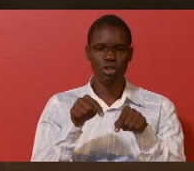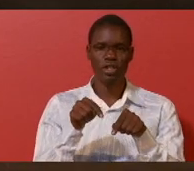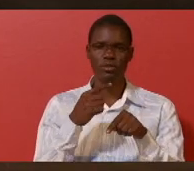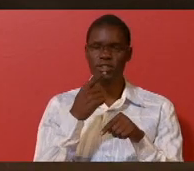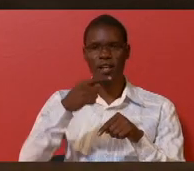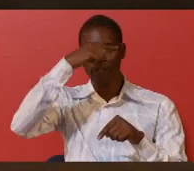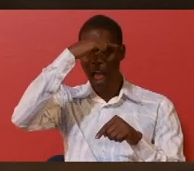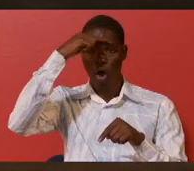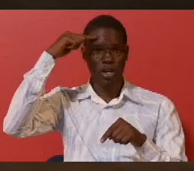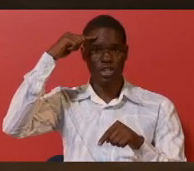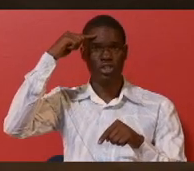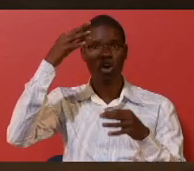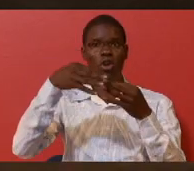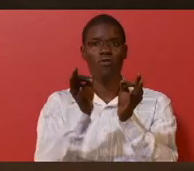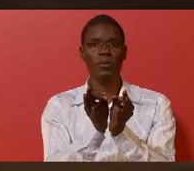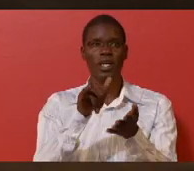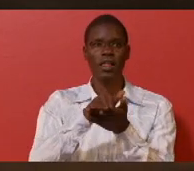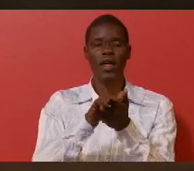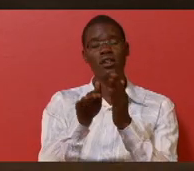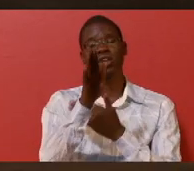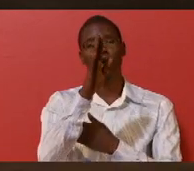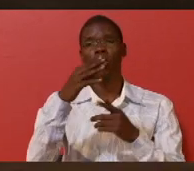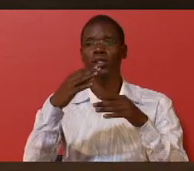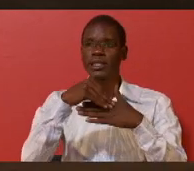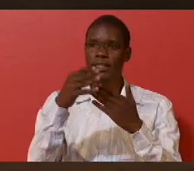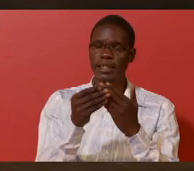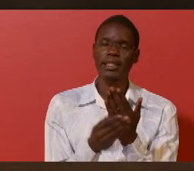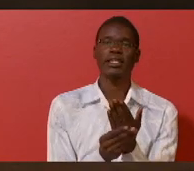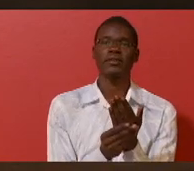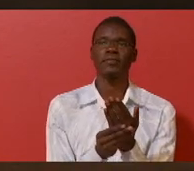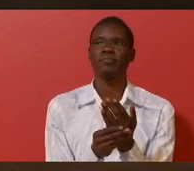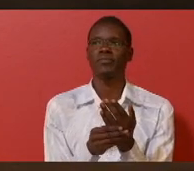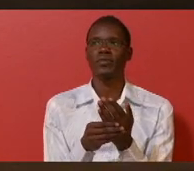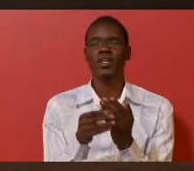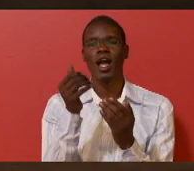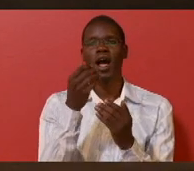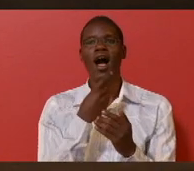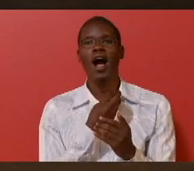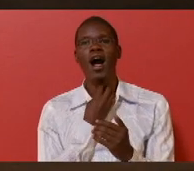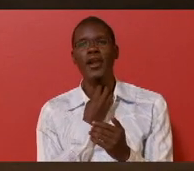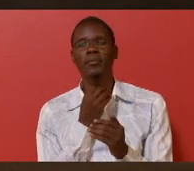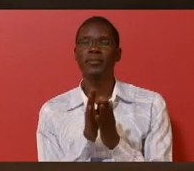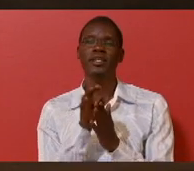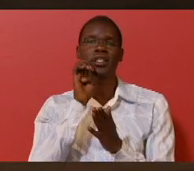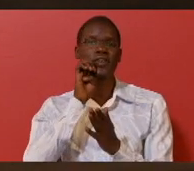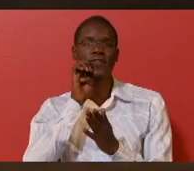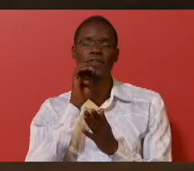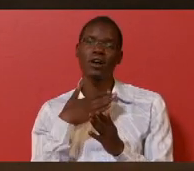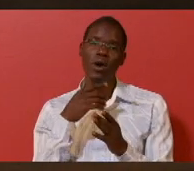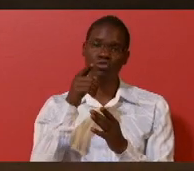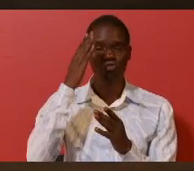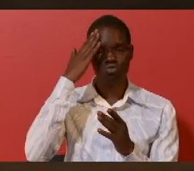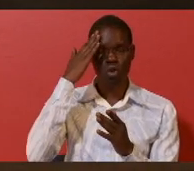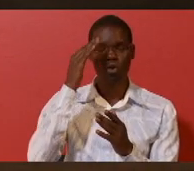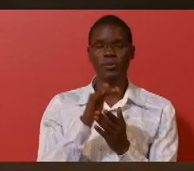original couple that God created during creation week, Adam and Eve. I'd like you to